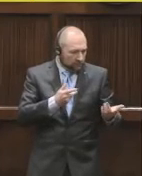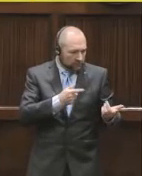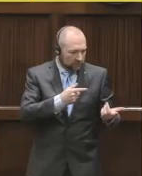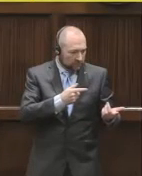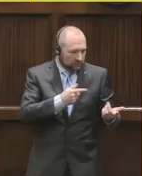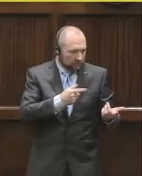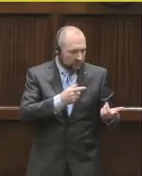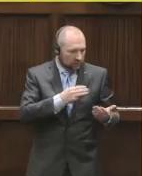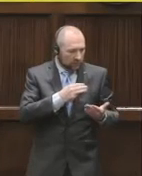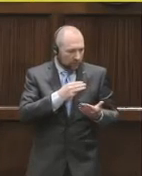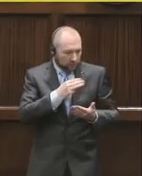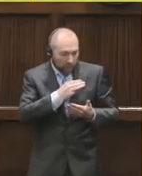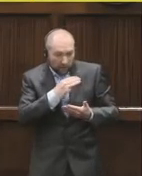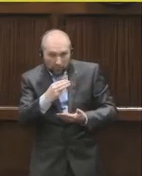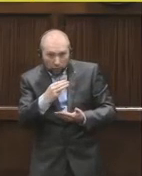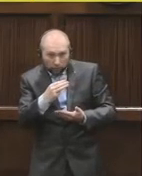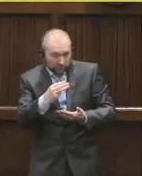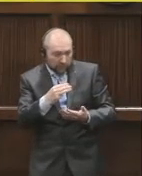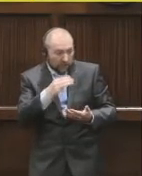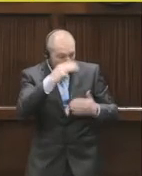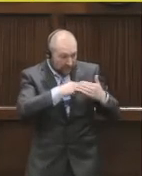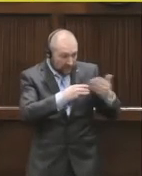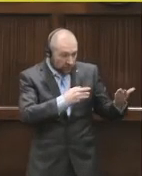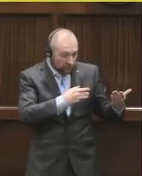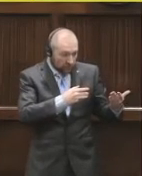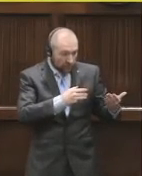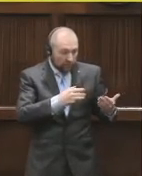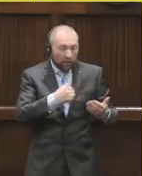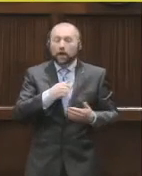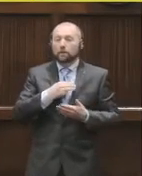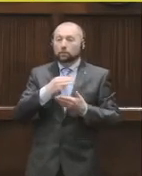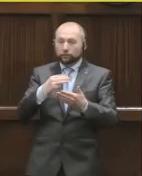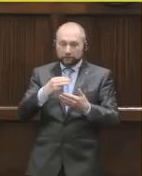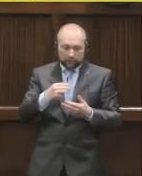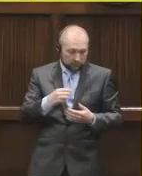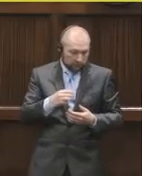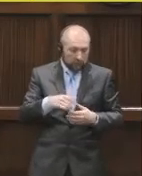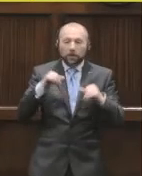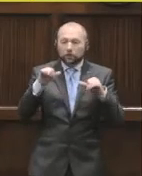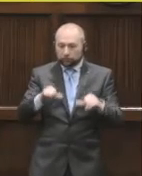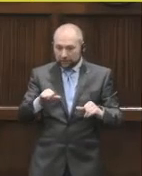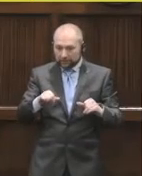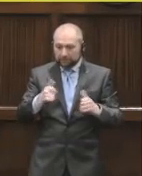move. All right, that's okay, isn't it? Minister. I move. Agreed.